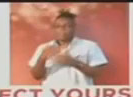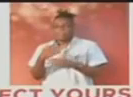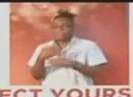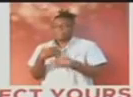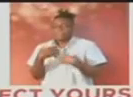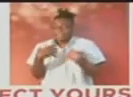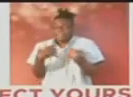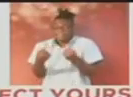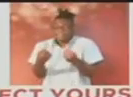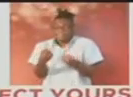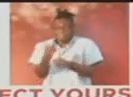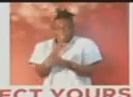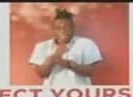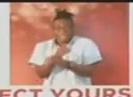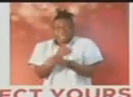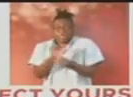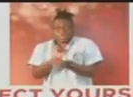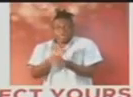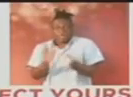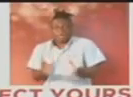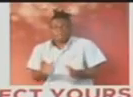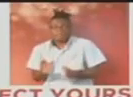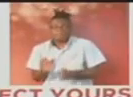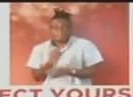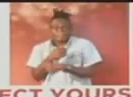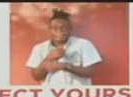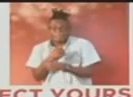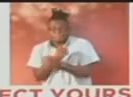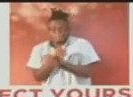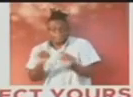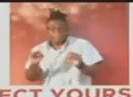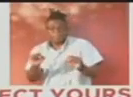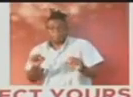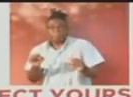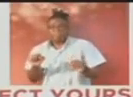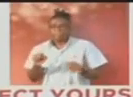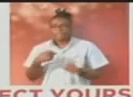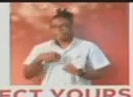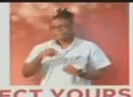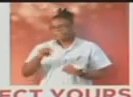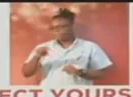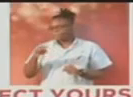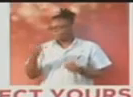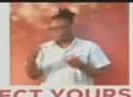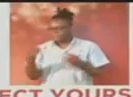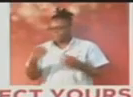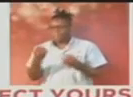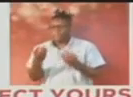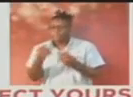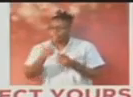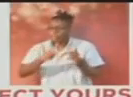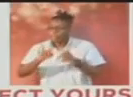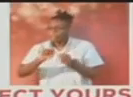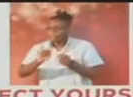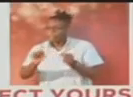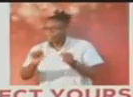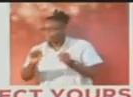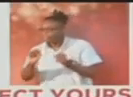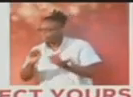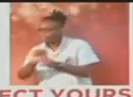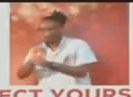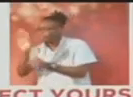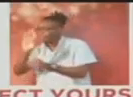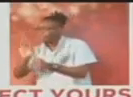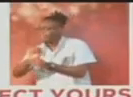far and continues to work. With respect to the deaths and the diagnosis with regard to the Brazilian